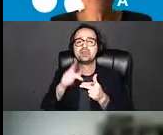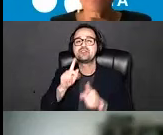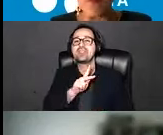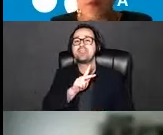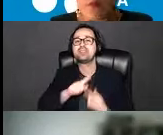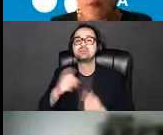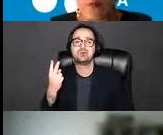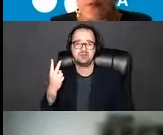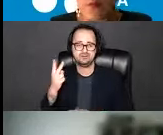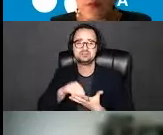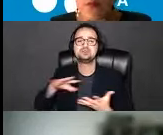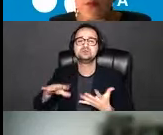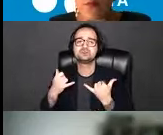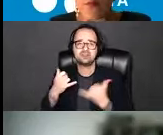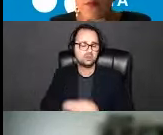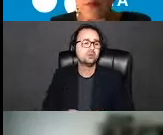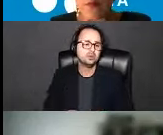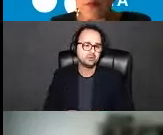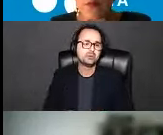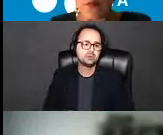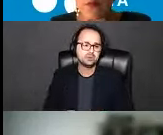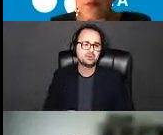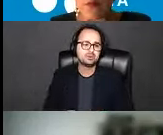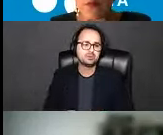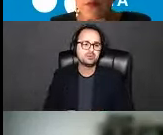a concern. And we know that